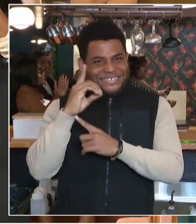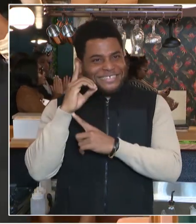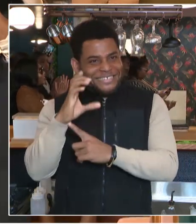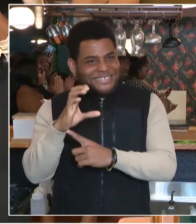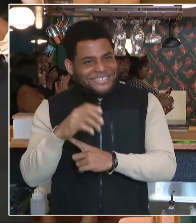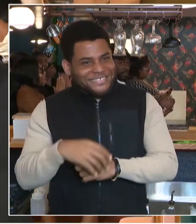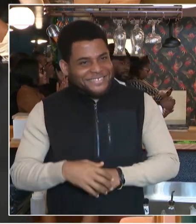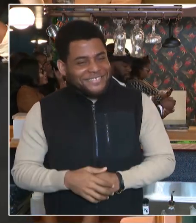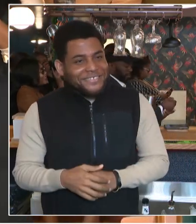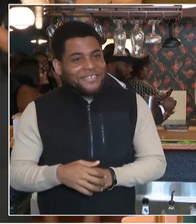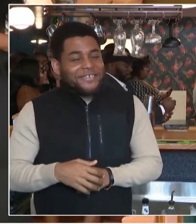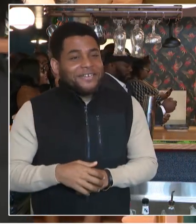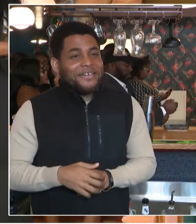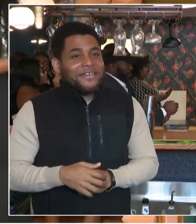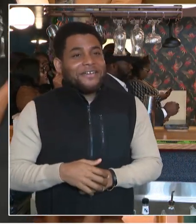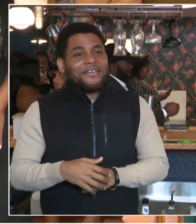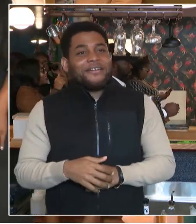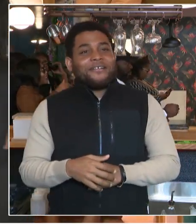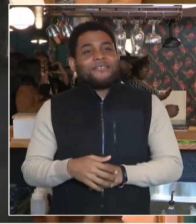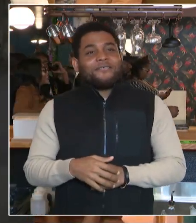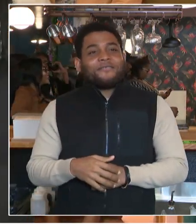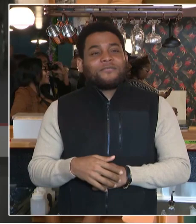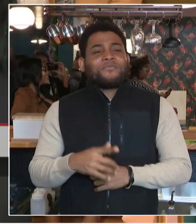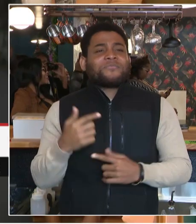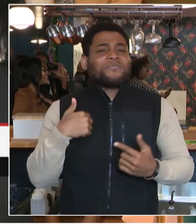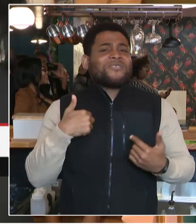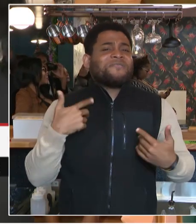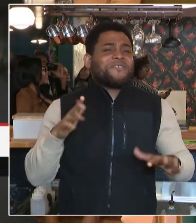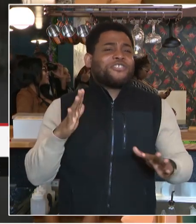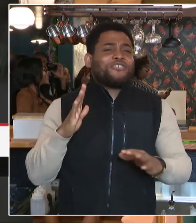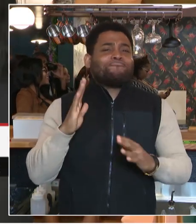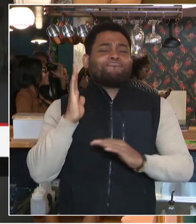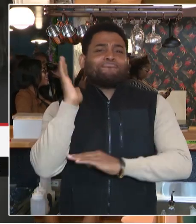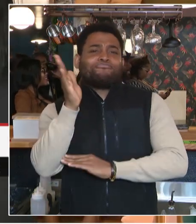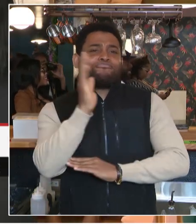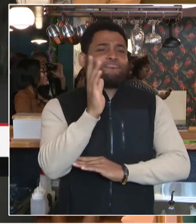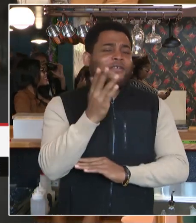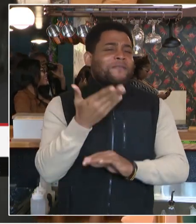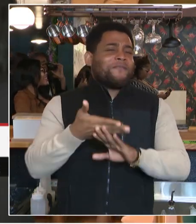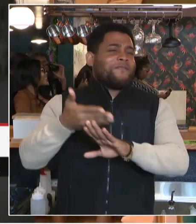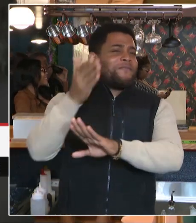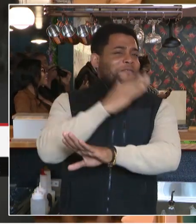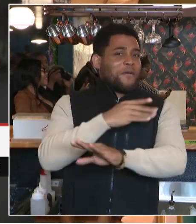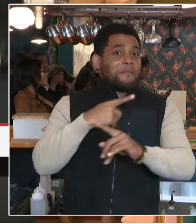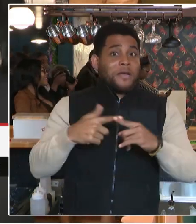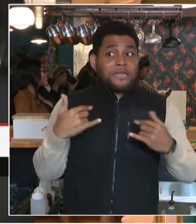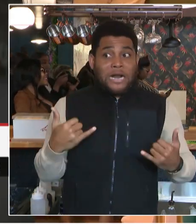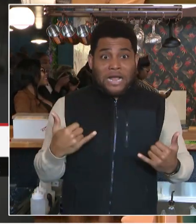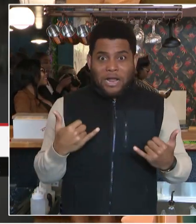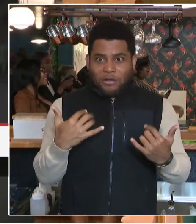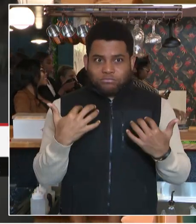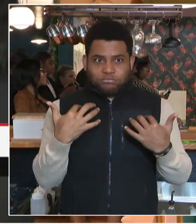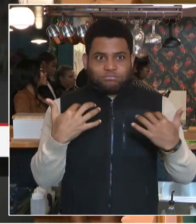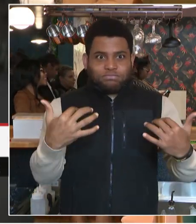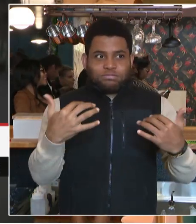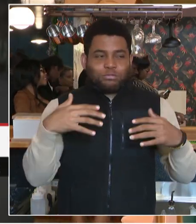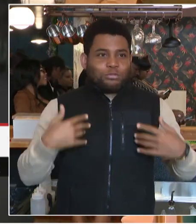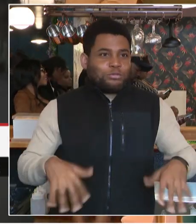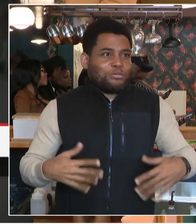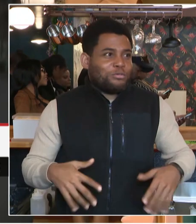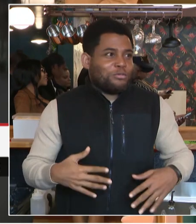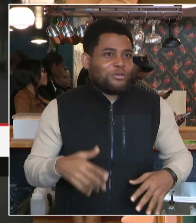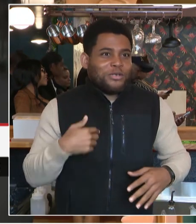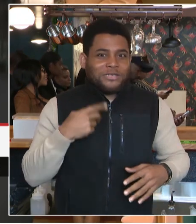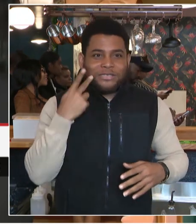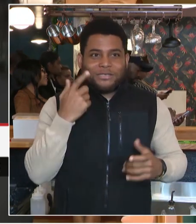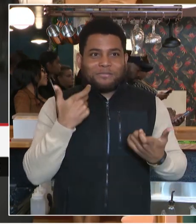Now, I gave a few speeches, but not to this magnitude or these cameras, so bear with me for a little bit. So, first of all,